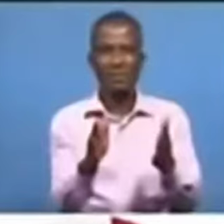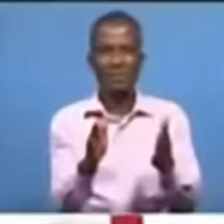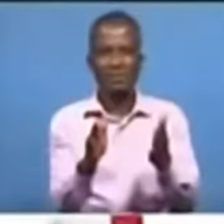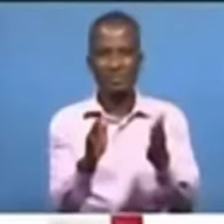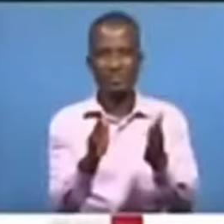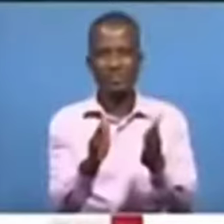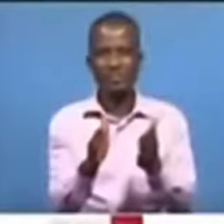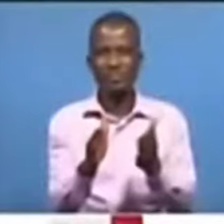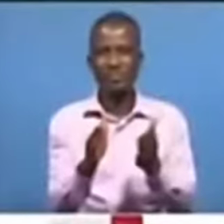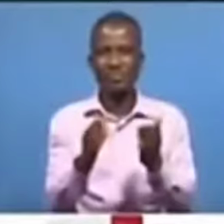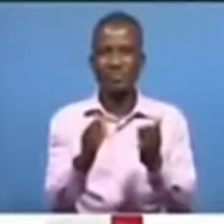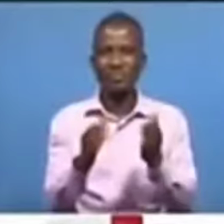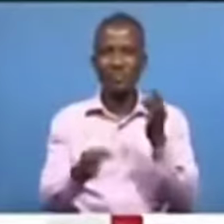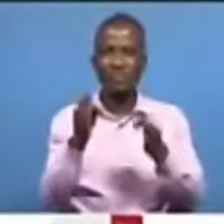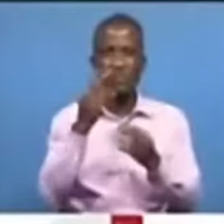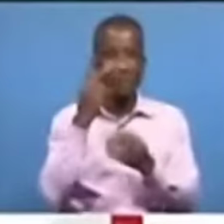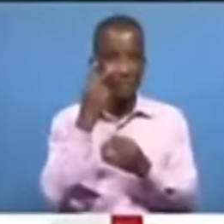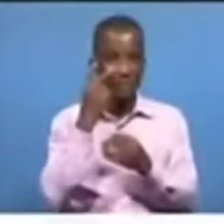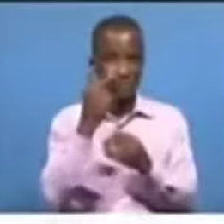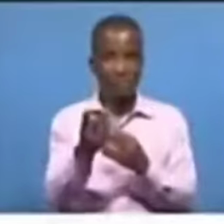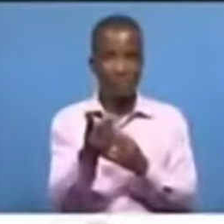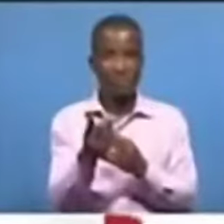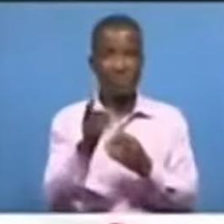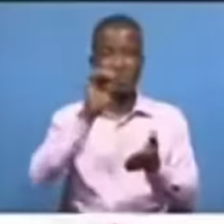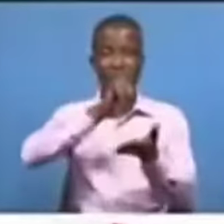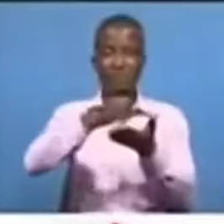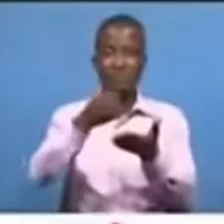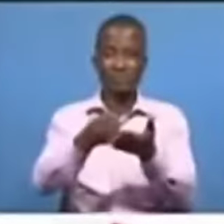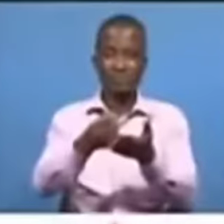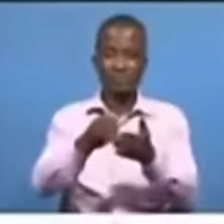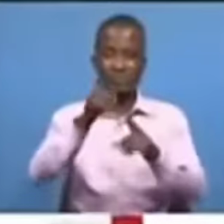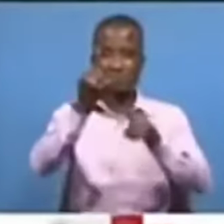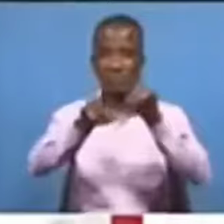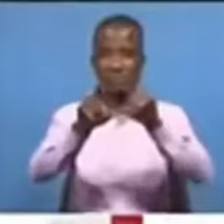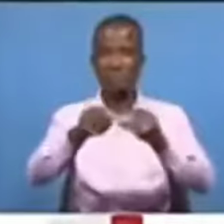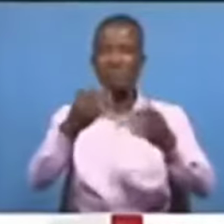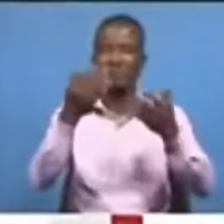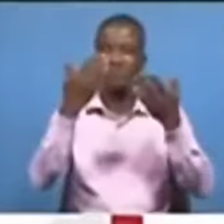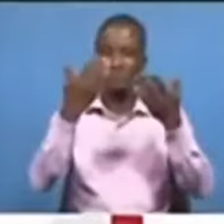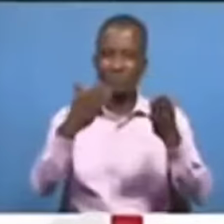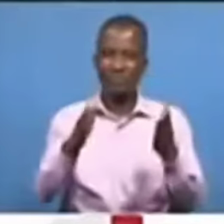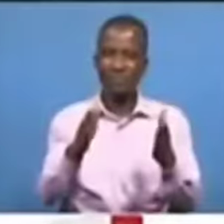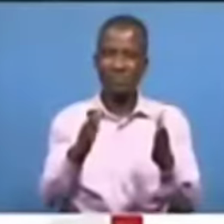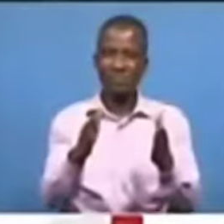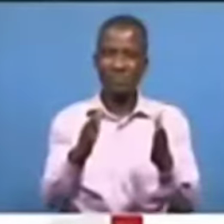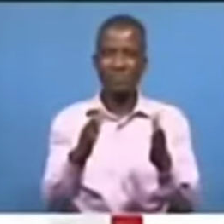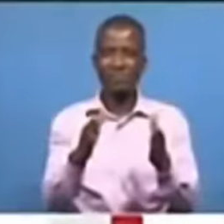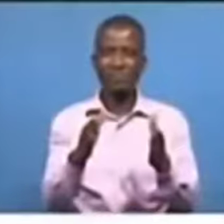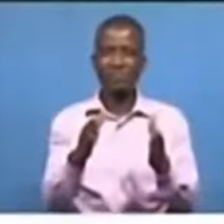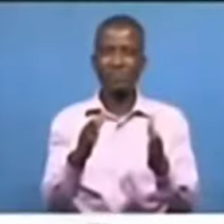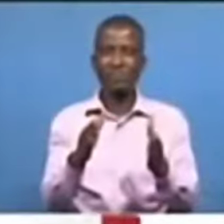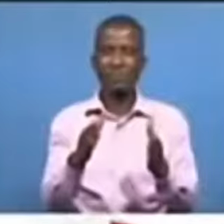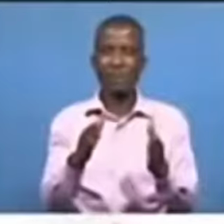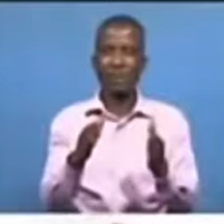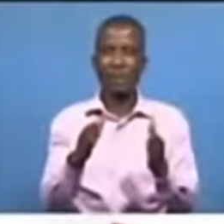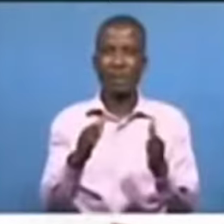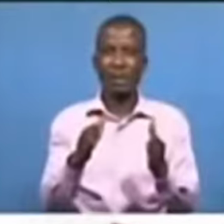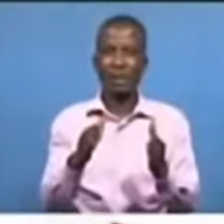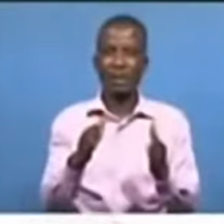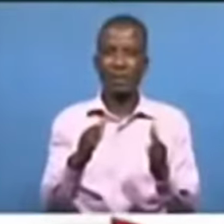it is detected during the evidence in chief of that witness that he or she is giving